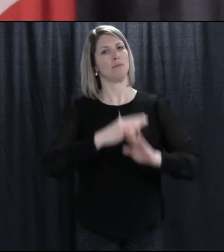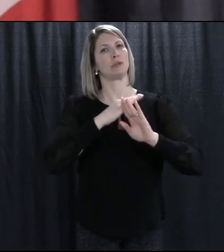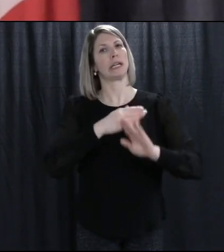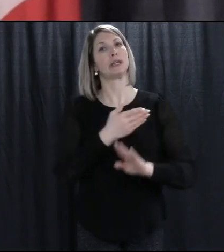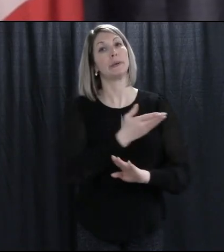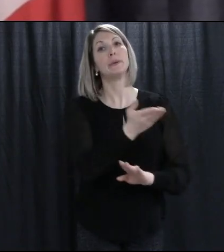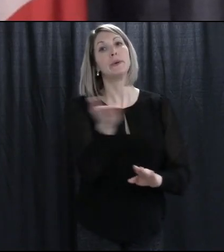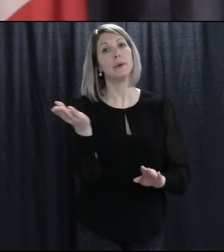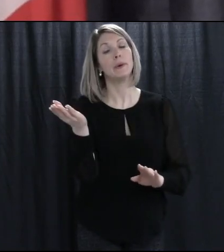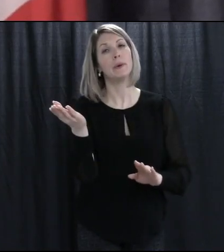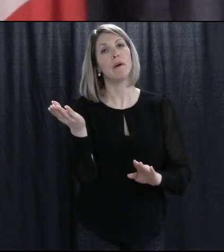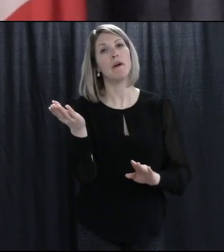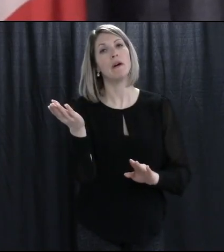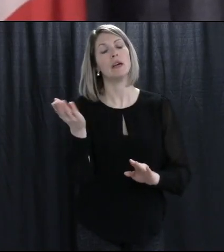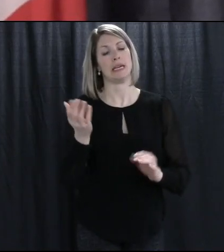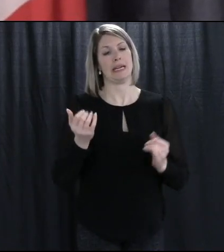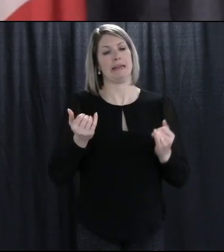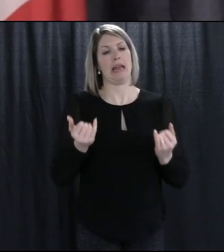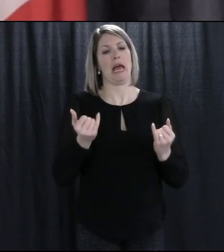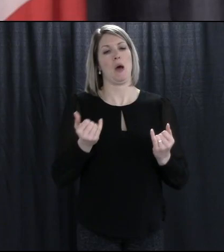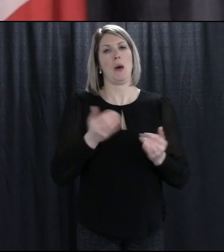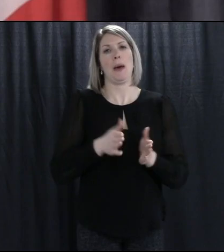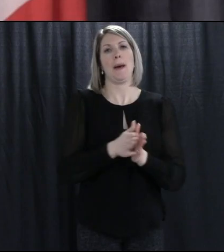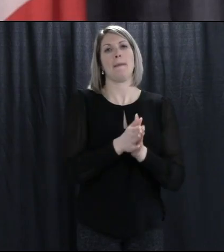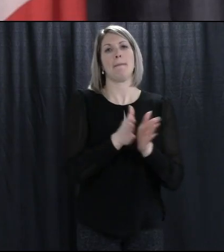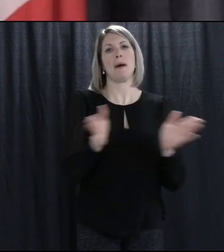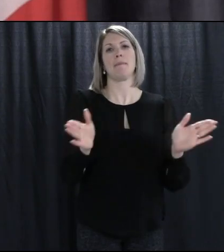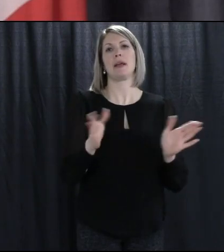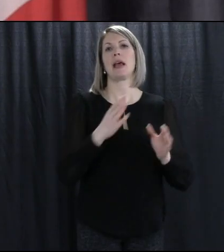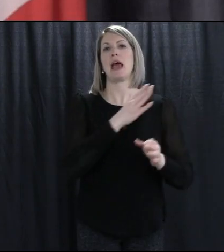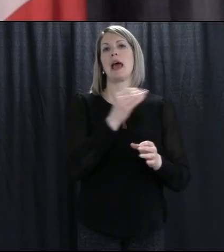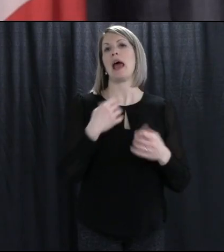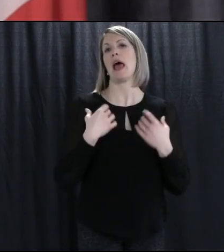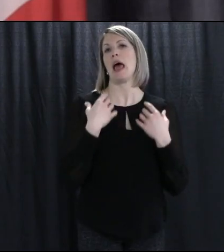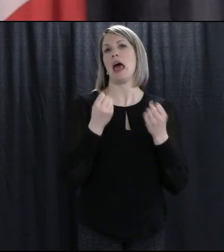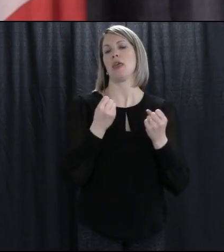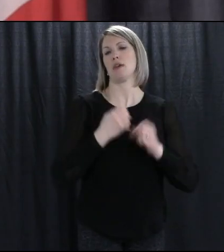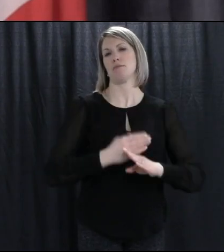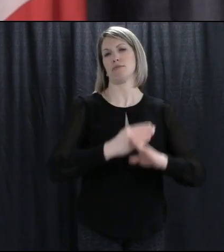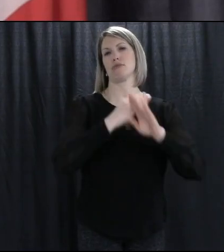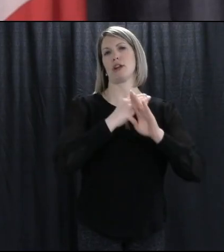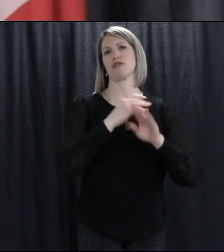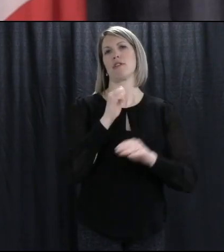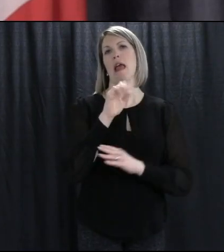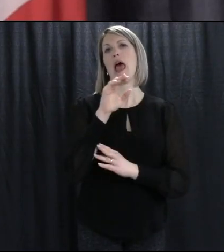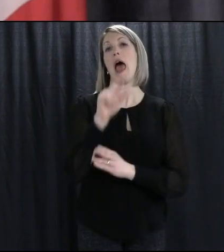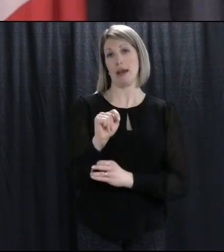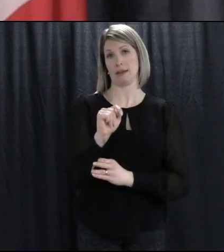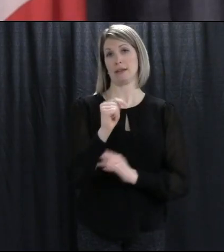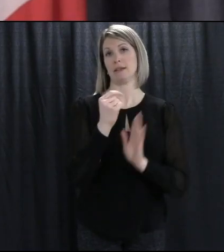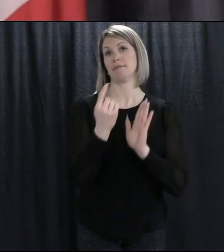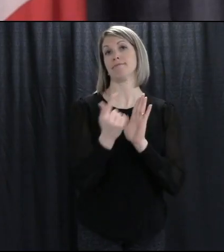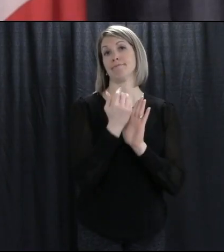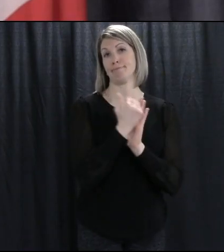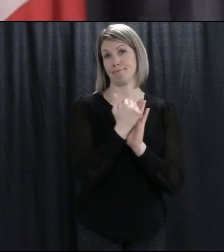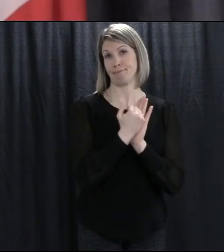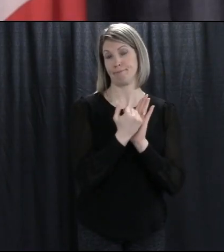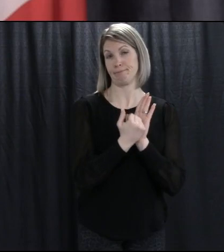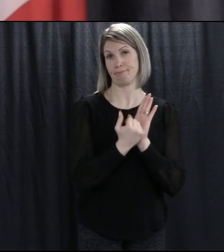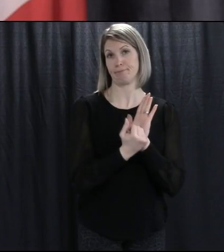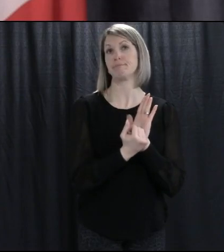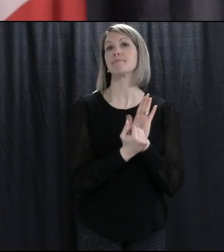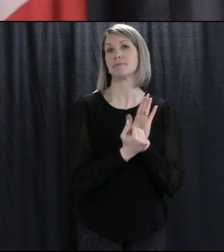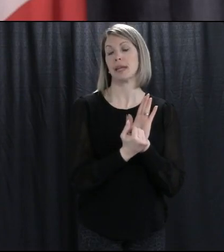Health Protection and Promotion Act has levers to ensure that we can do just that. Today, I met with the Minister of Health and